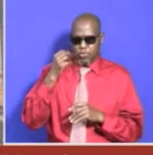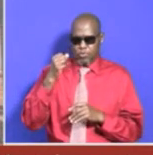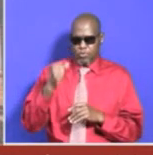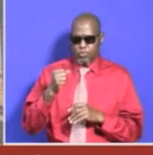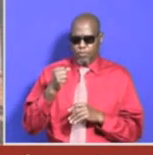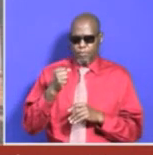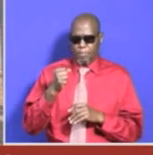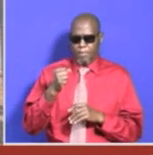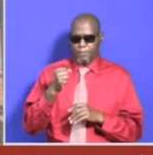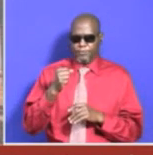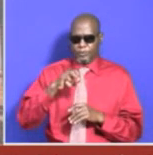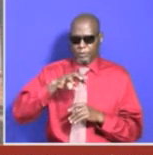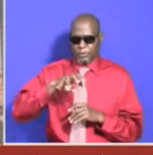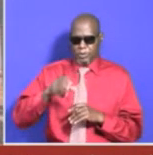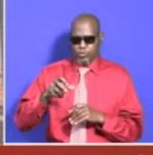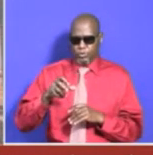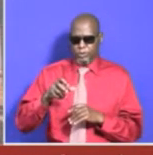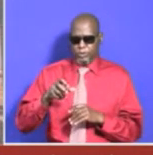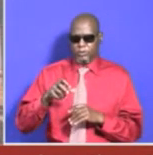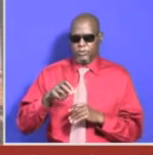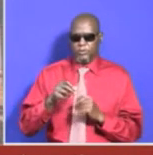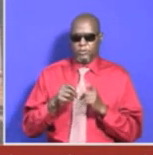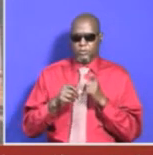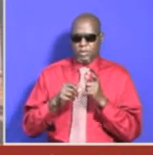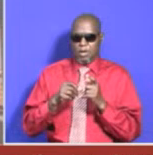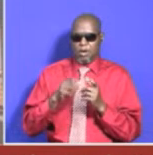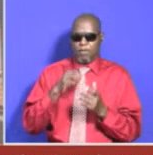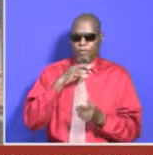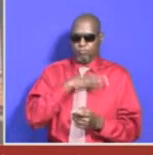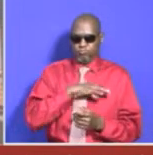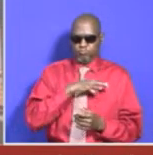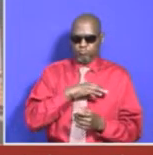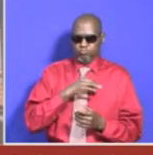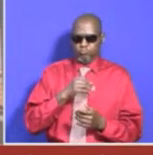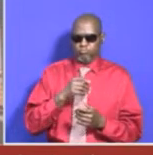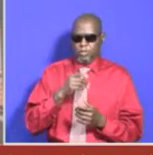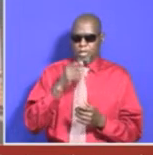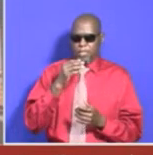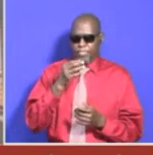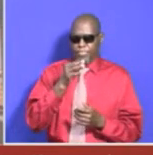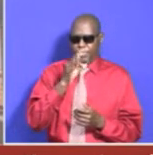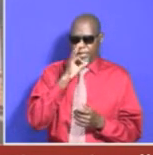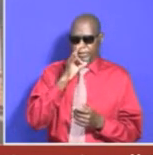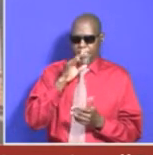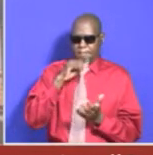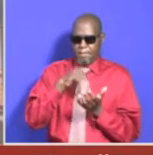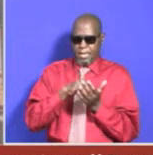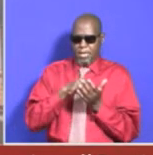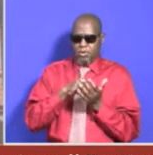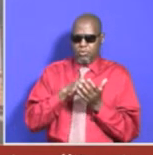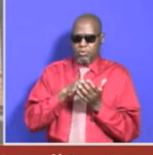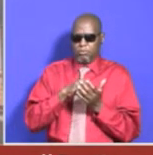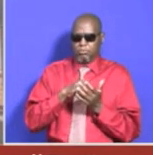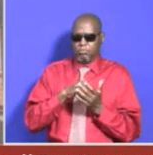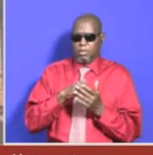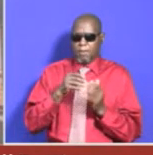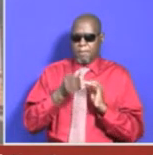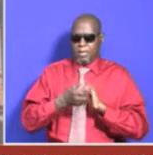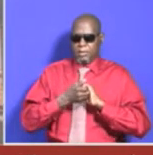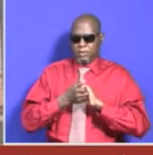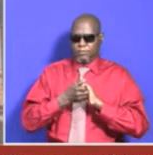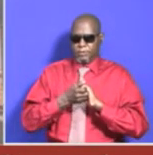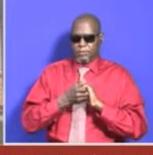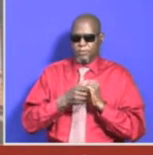Safaricom Foundation with Zesha Agri Program, which was a Kenya shillings 30 million partnership between the Foundation, Africa Insta